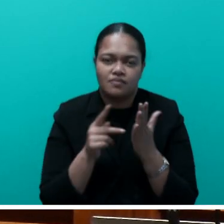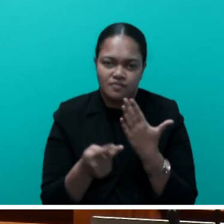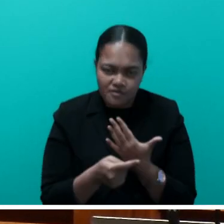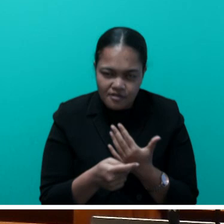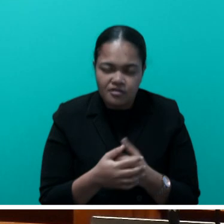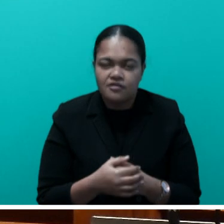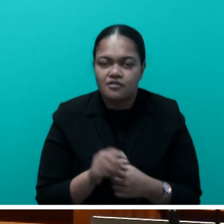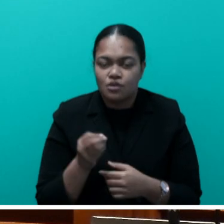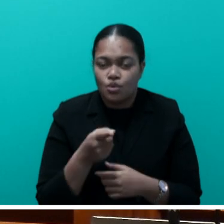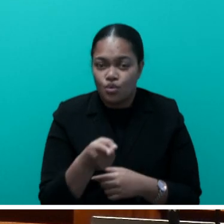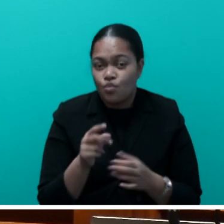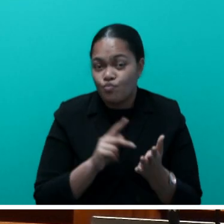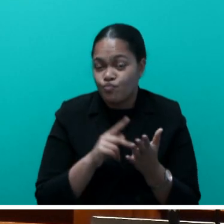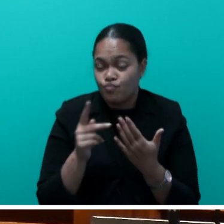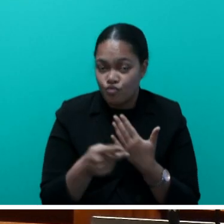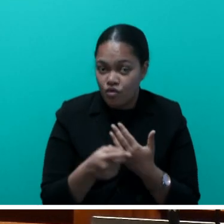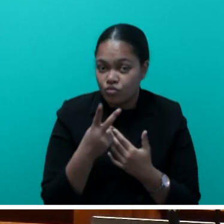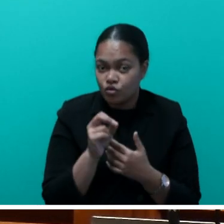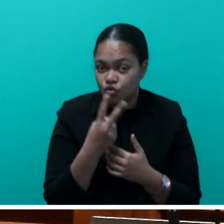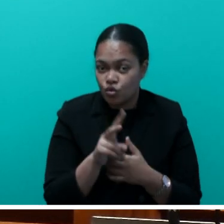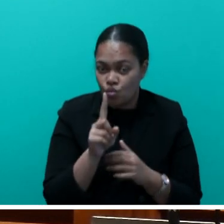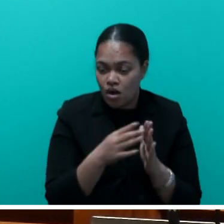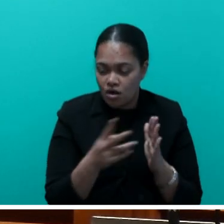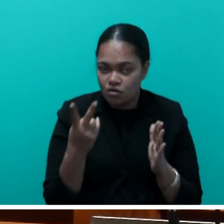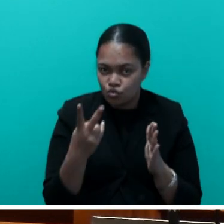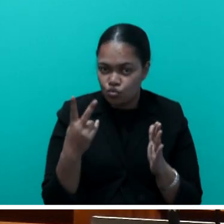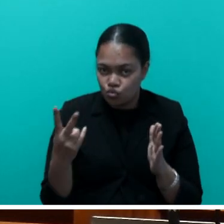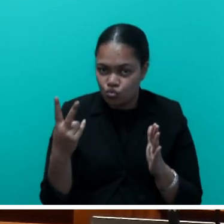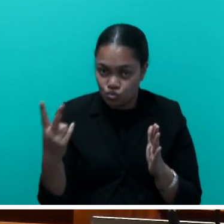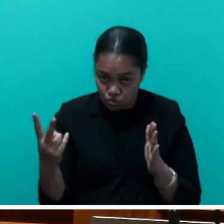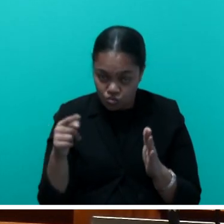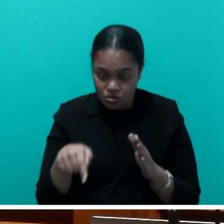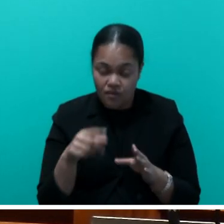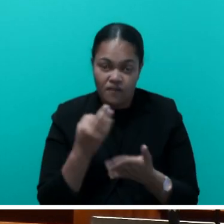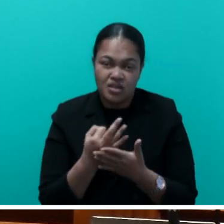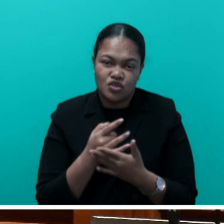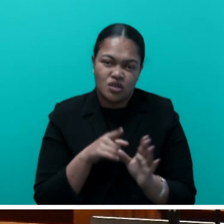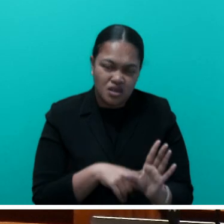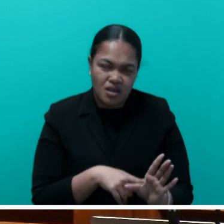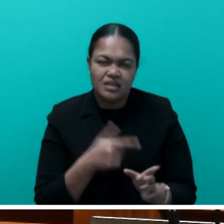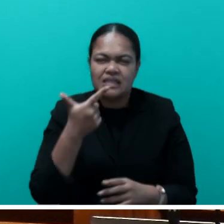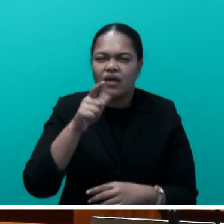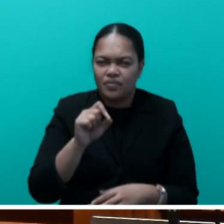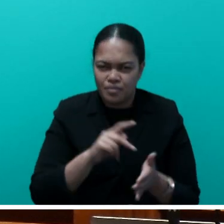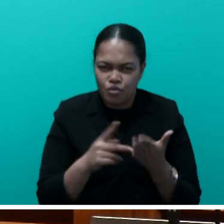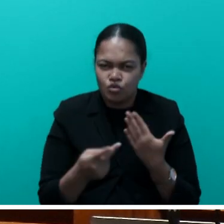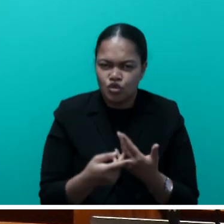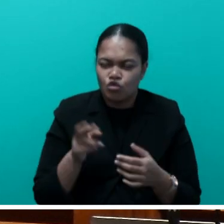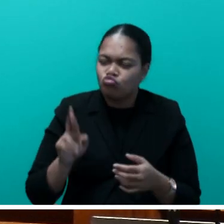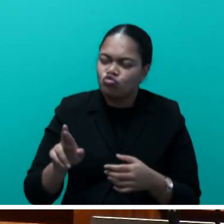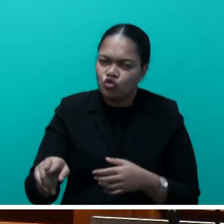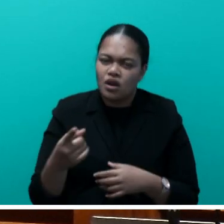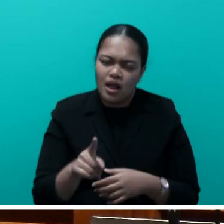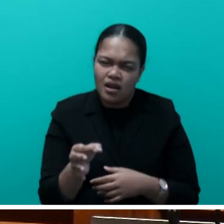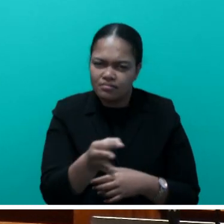of the program in the 2021-2022 financial year, the Ministry has implemented more than 70 projects across our rural and maritime